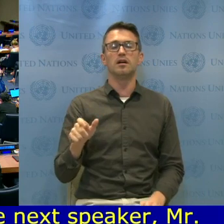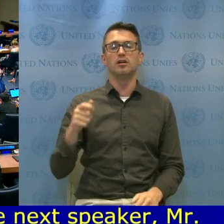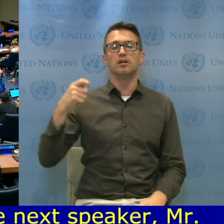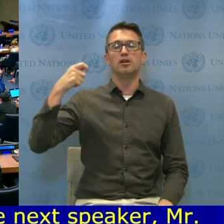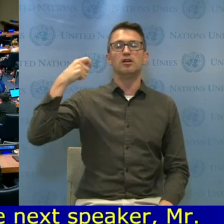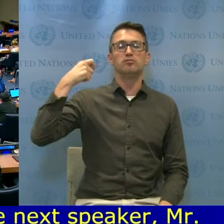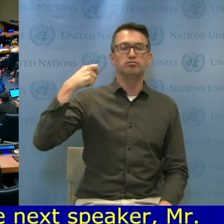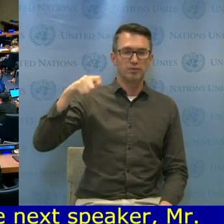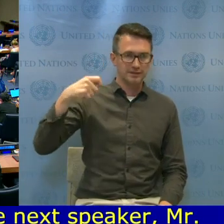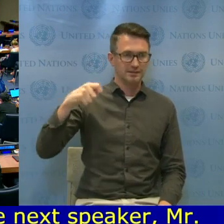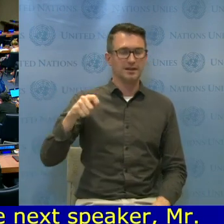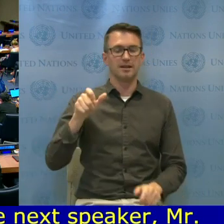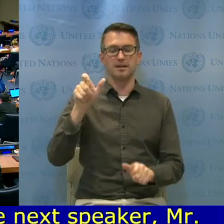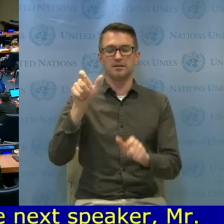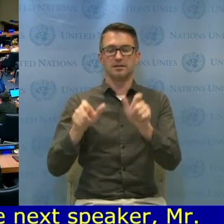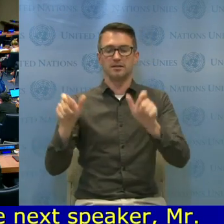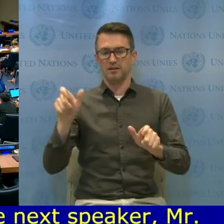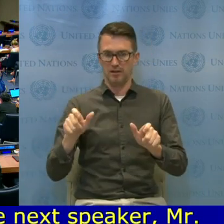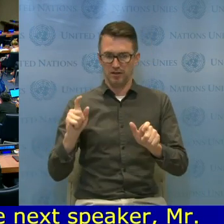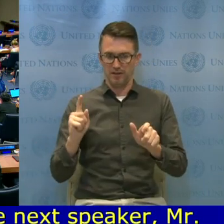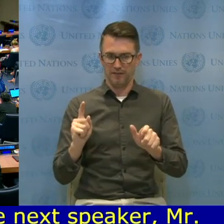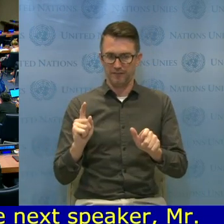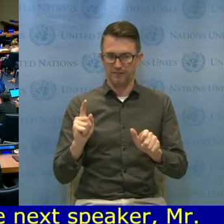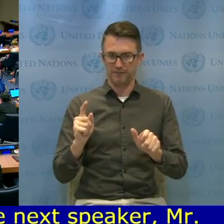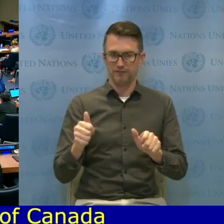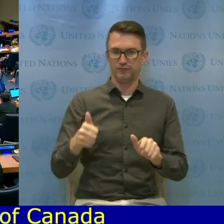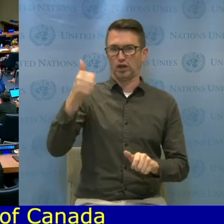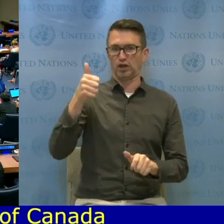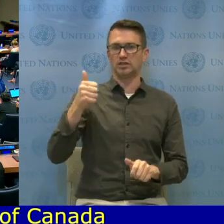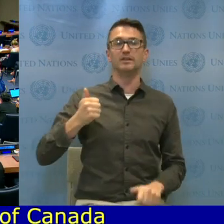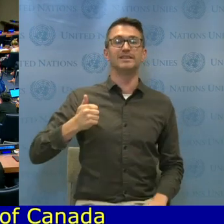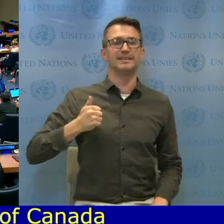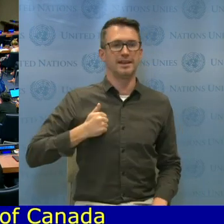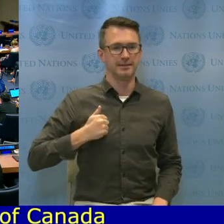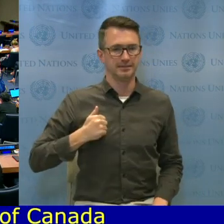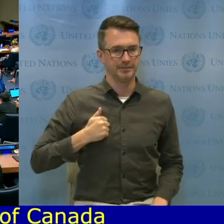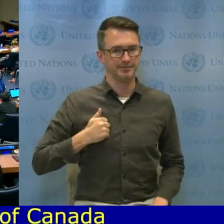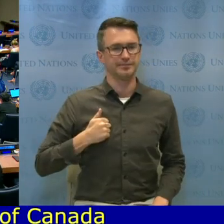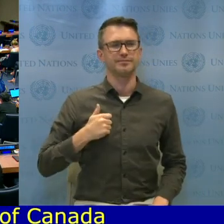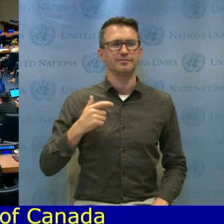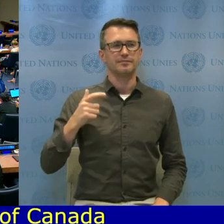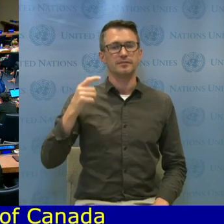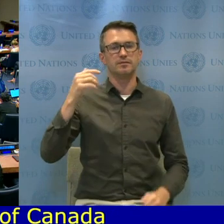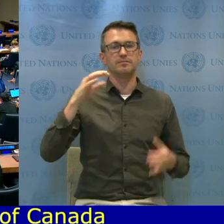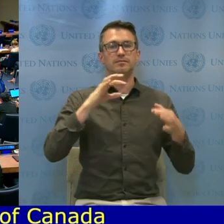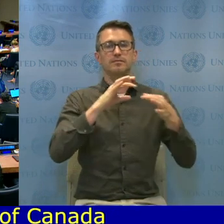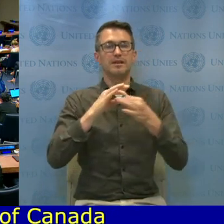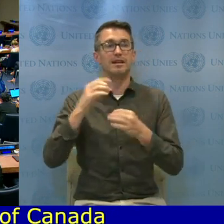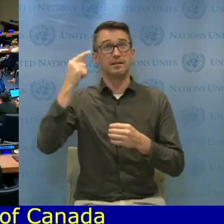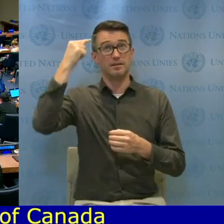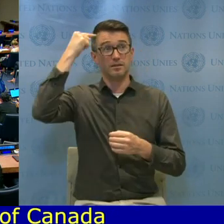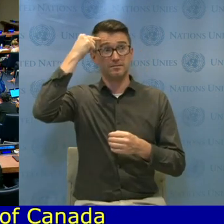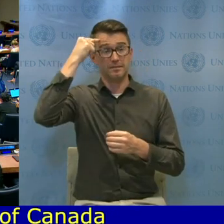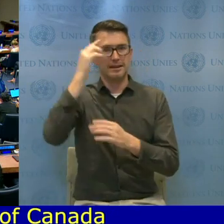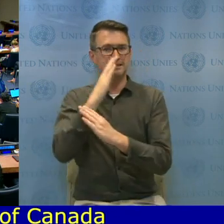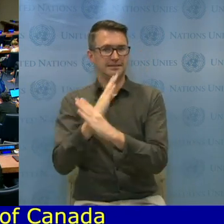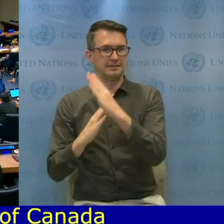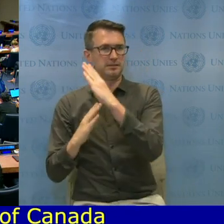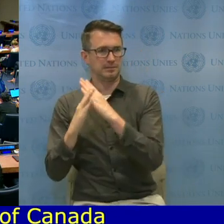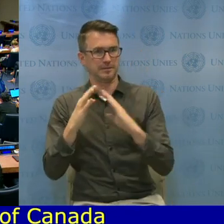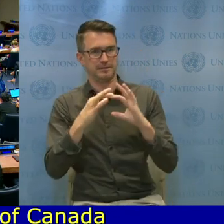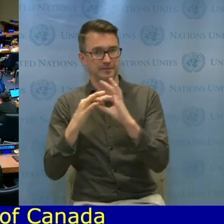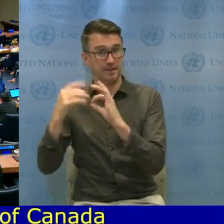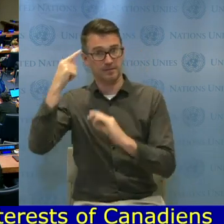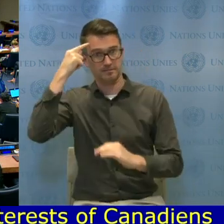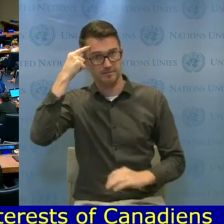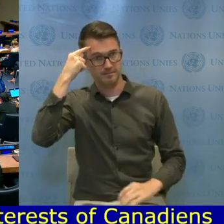intellectual disabilities, to make a presentation. Mr. Earl became active with his local People First chapter in